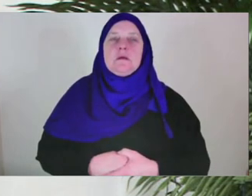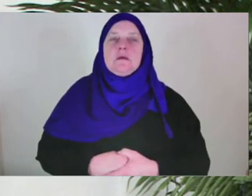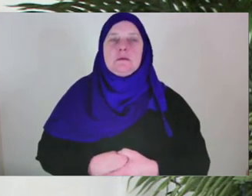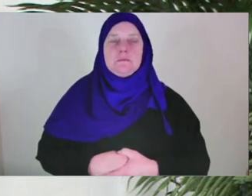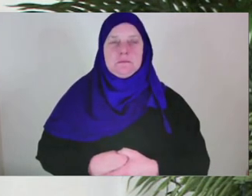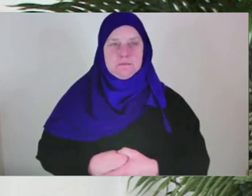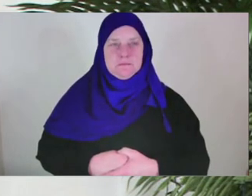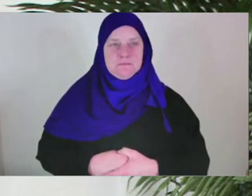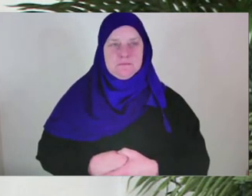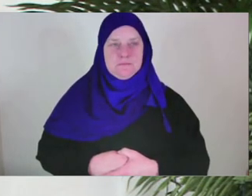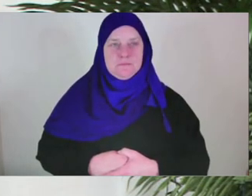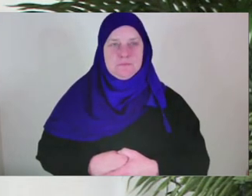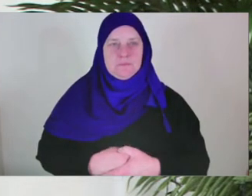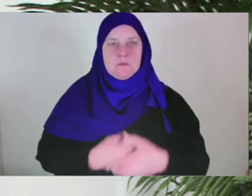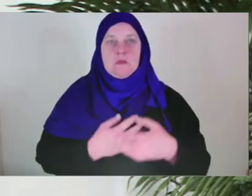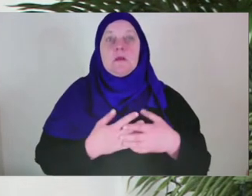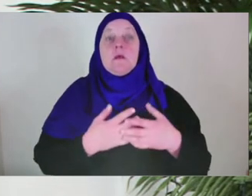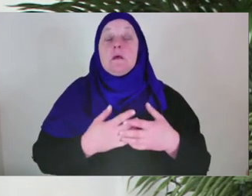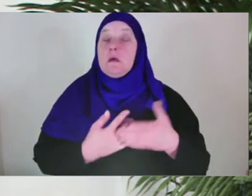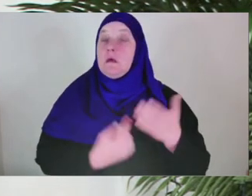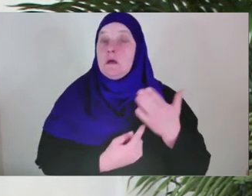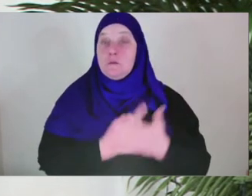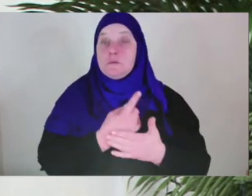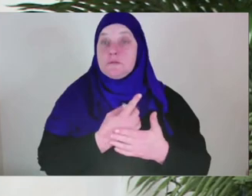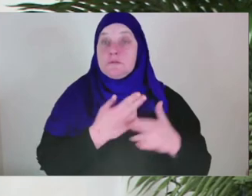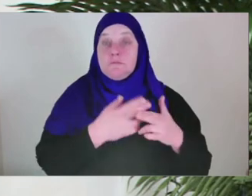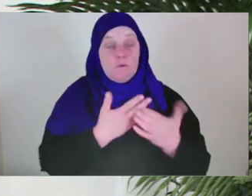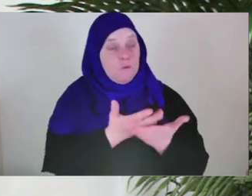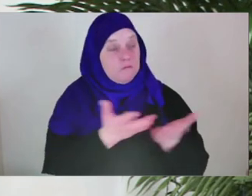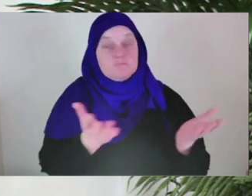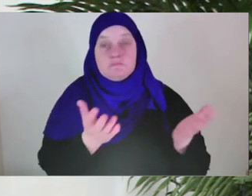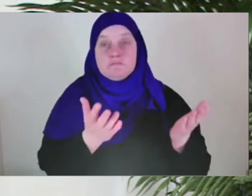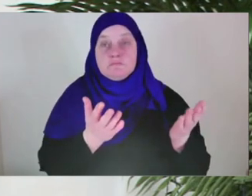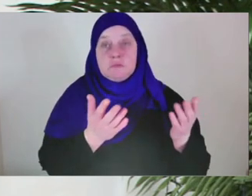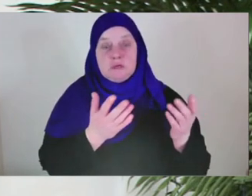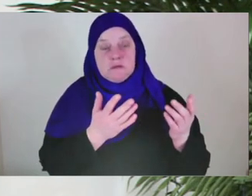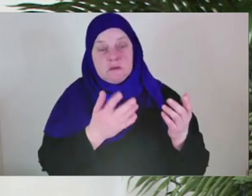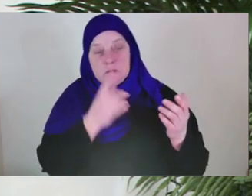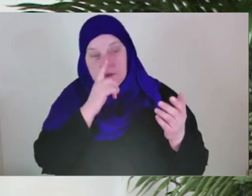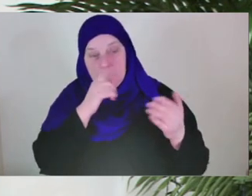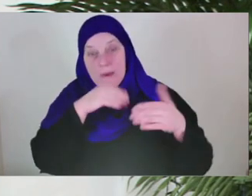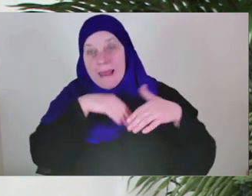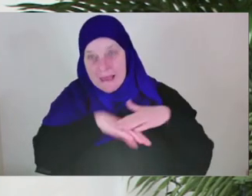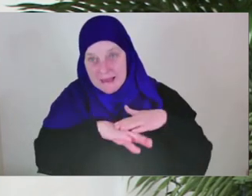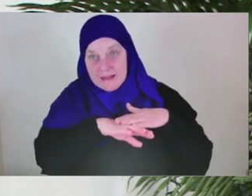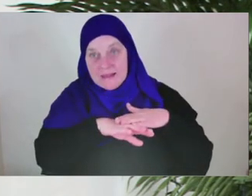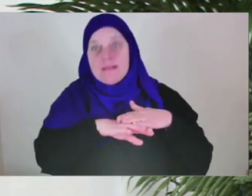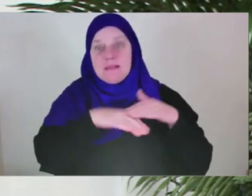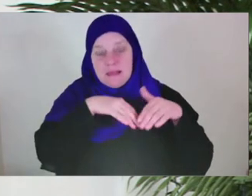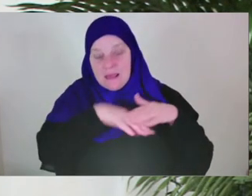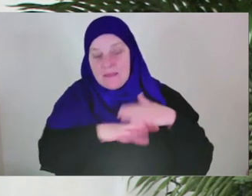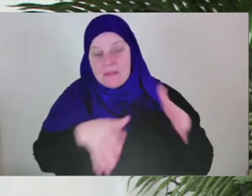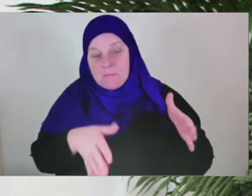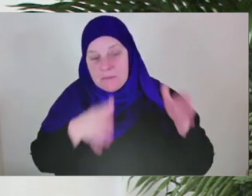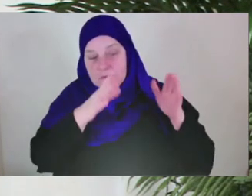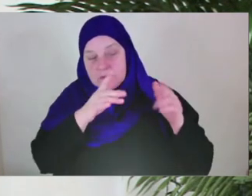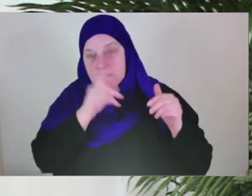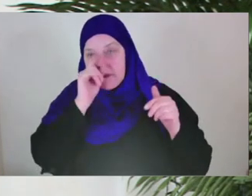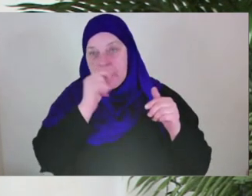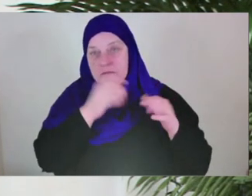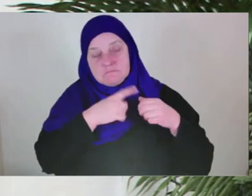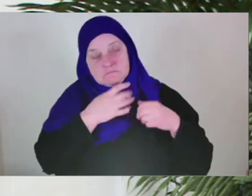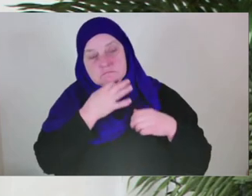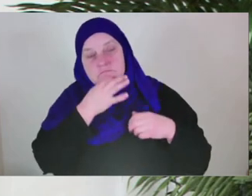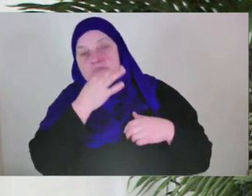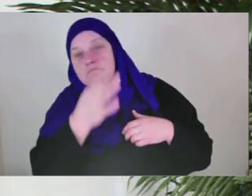opportunity for members who are present here with us to ask any questions as we go along. And if you